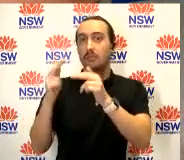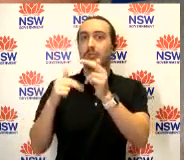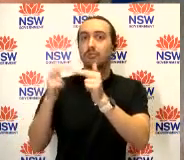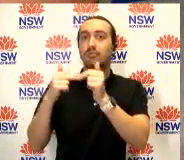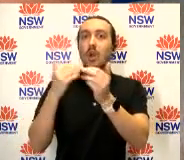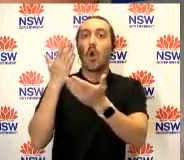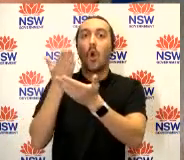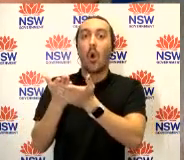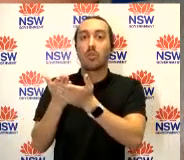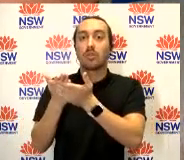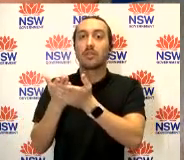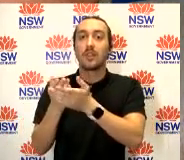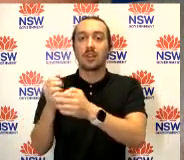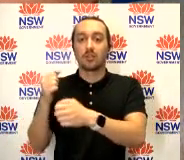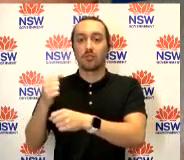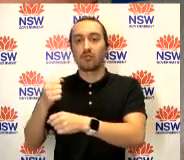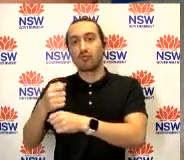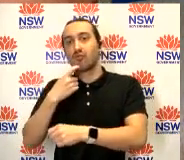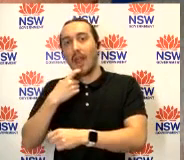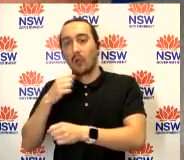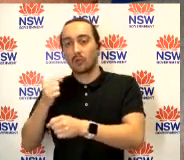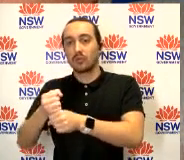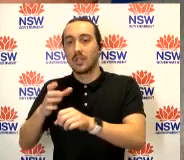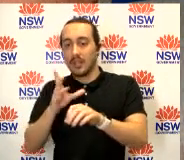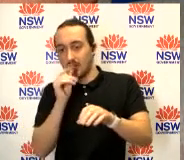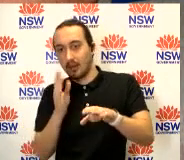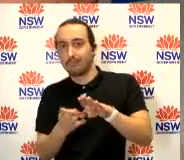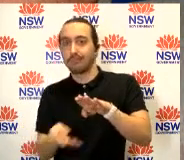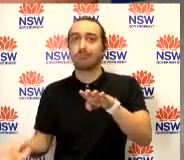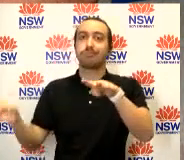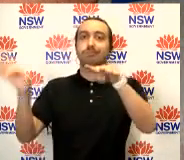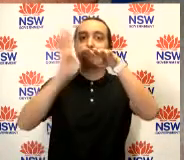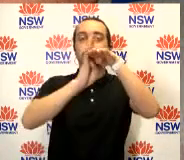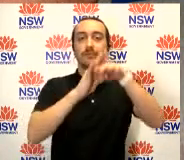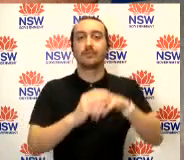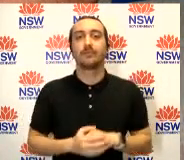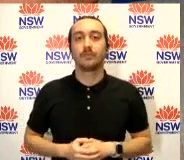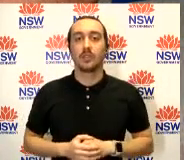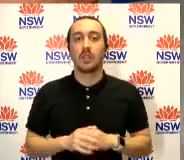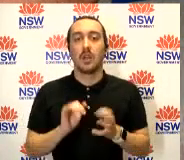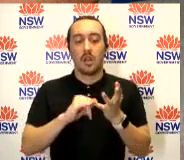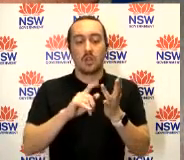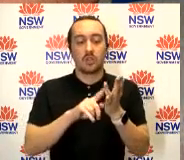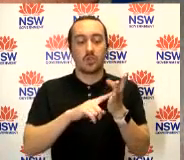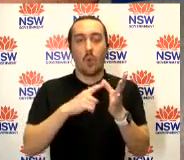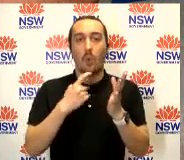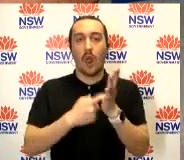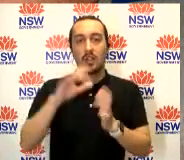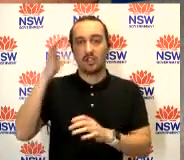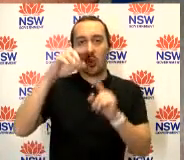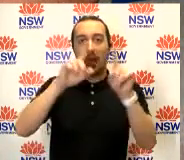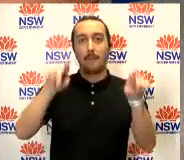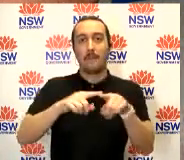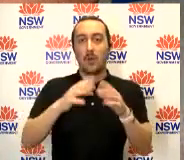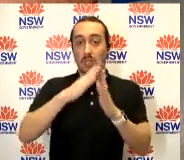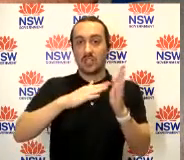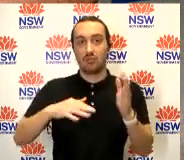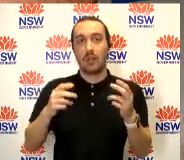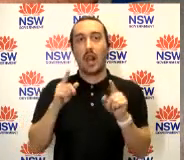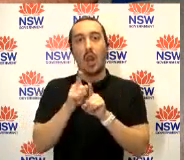ground up. The solar panel industry have learnt to use these, so that may